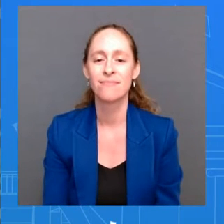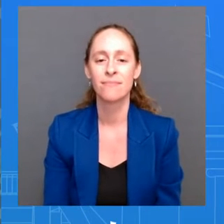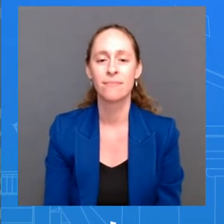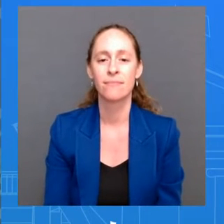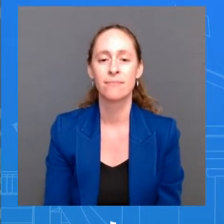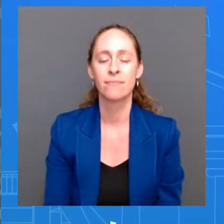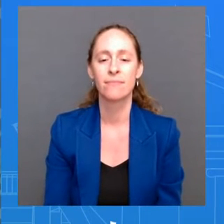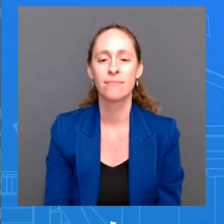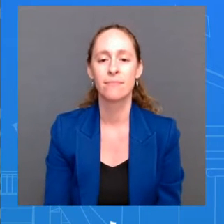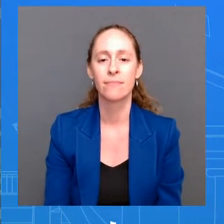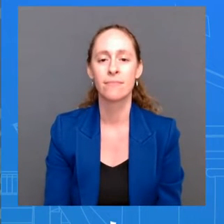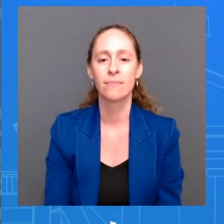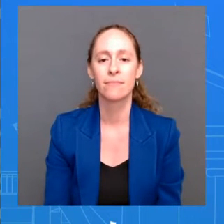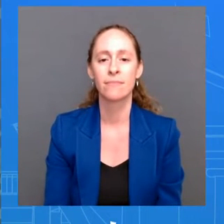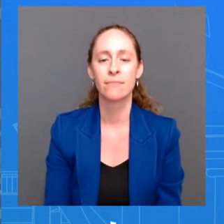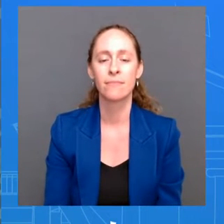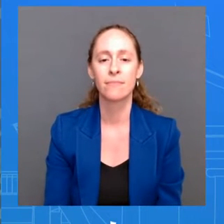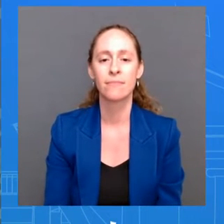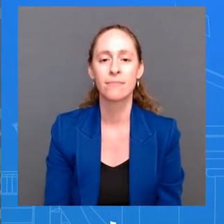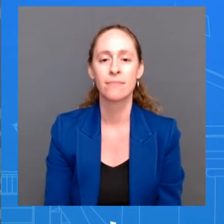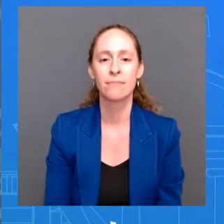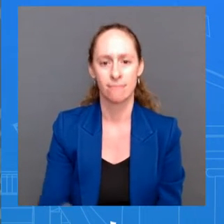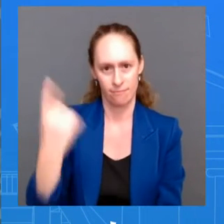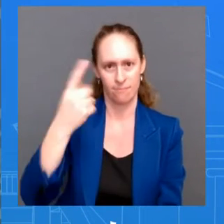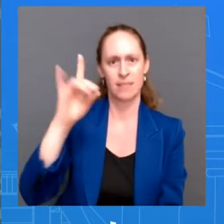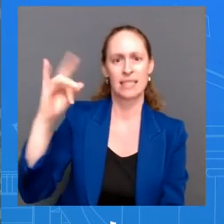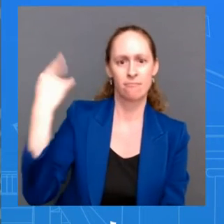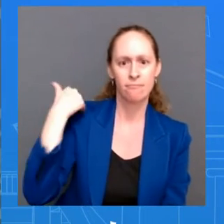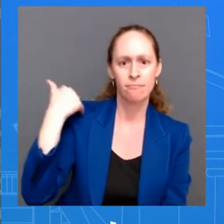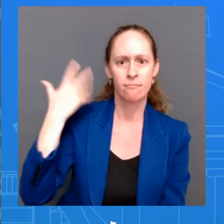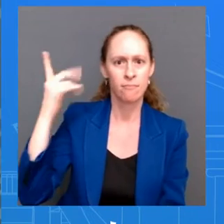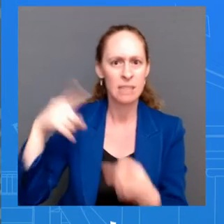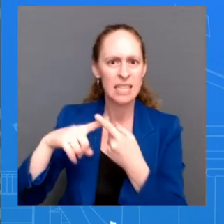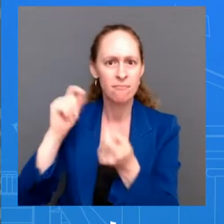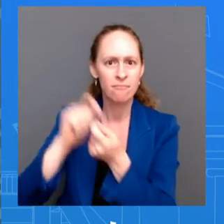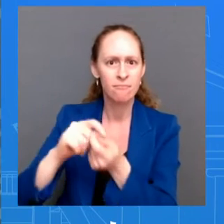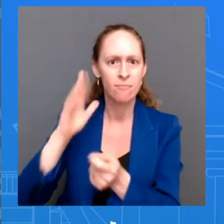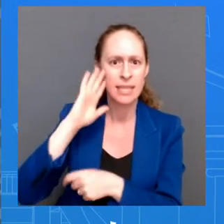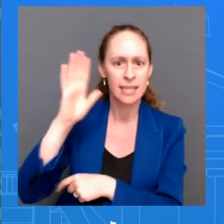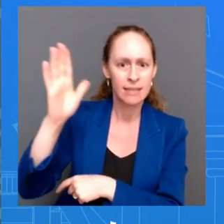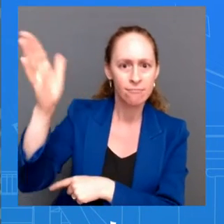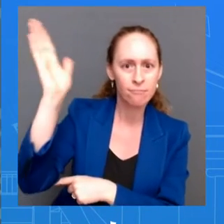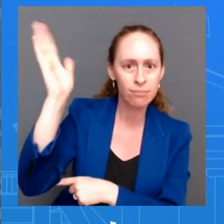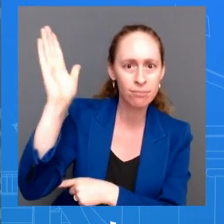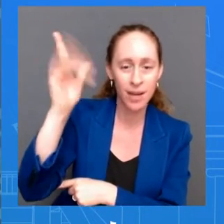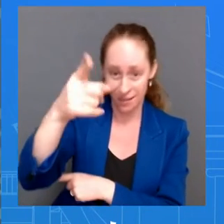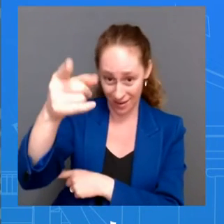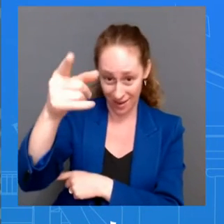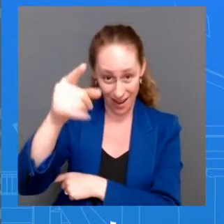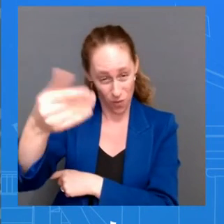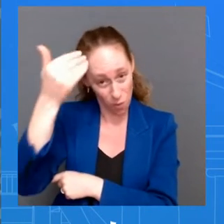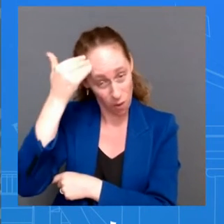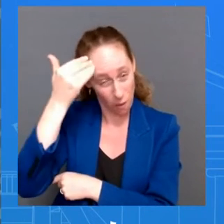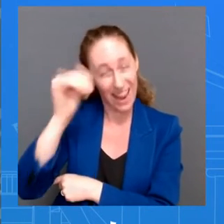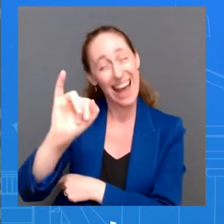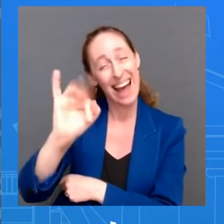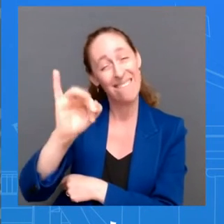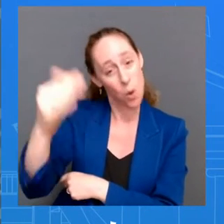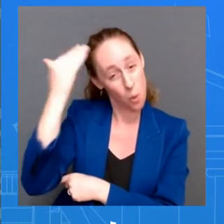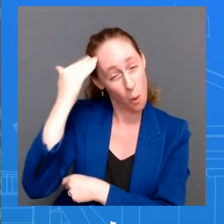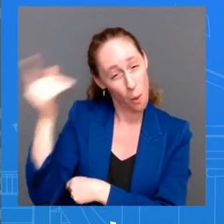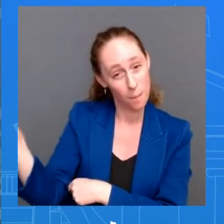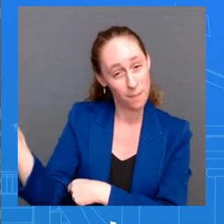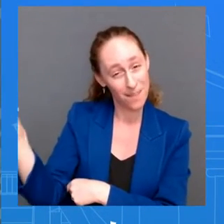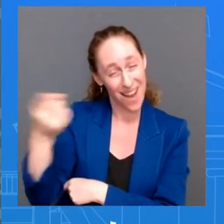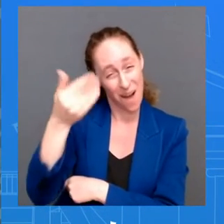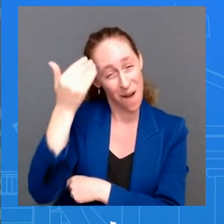And if you know Joe Biden, if you have followed this president, and I know you have, Darlene, for many, many years, you know that one